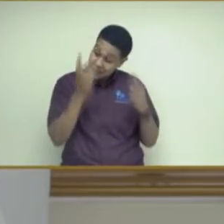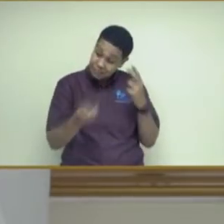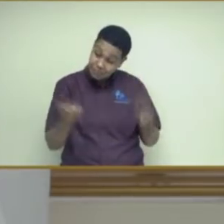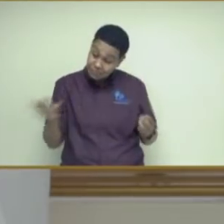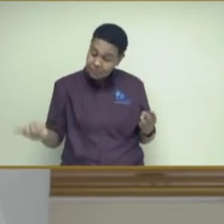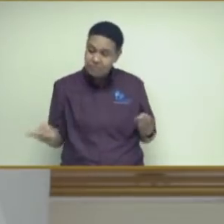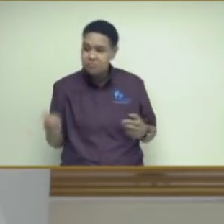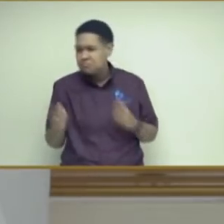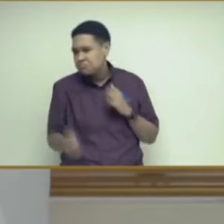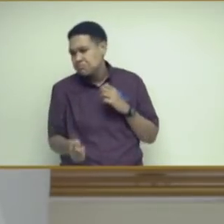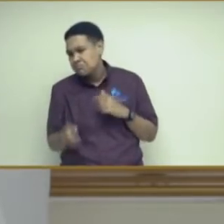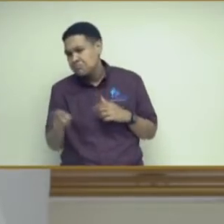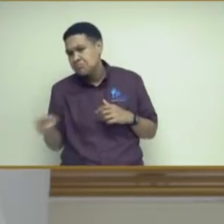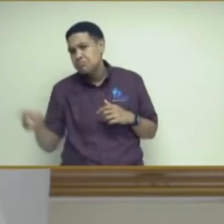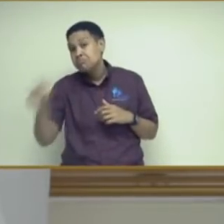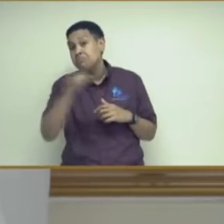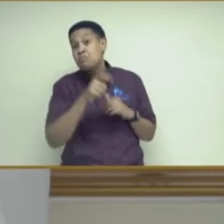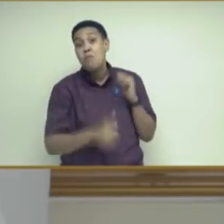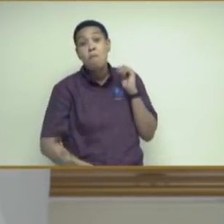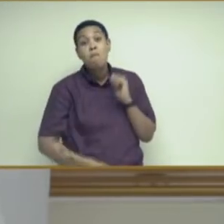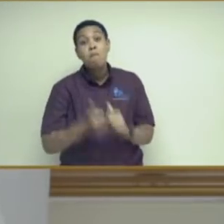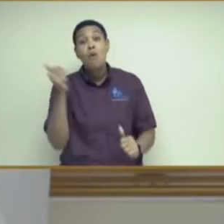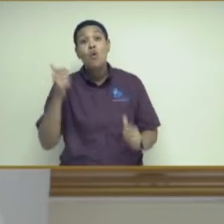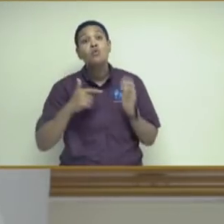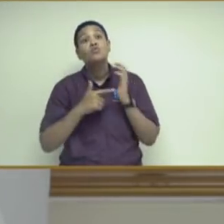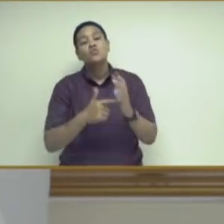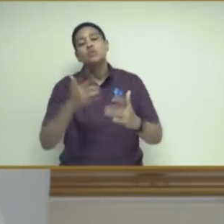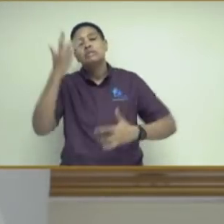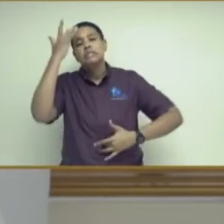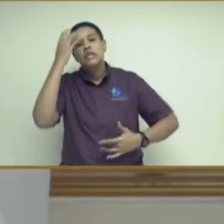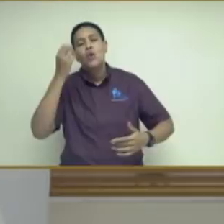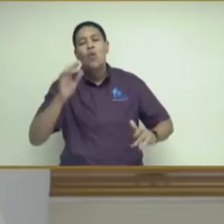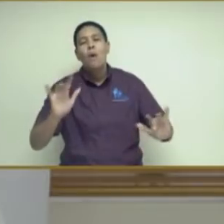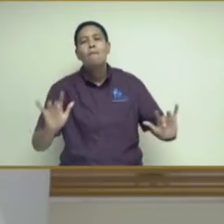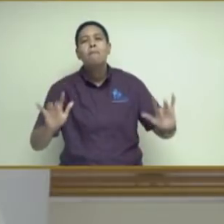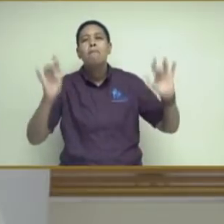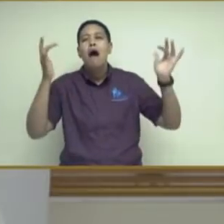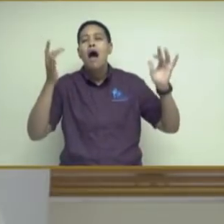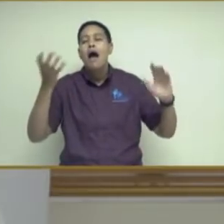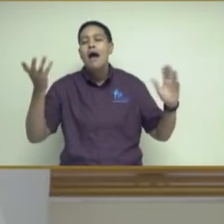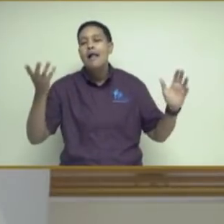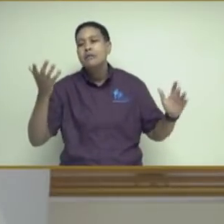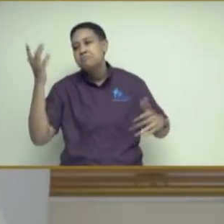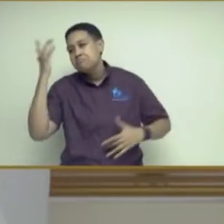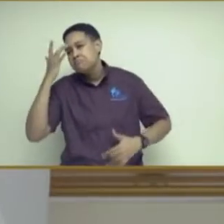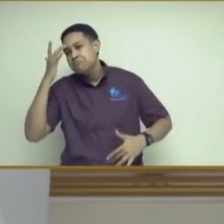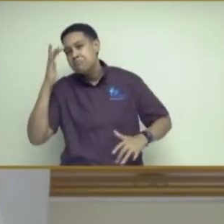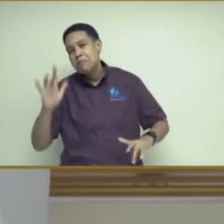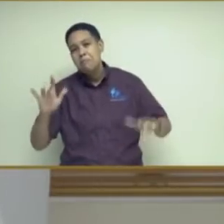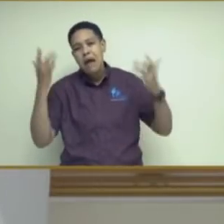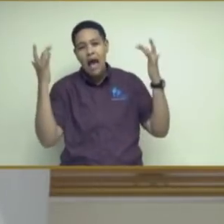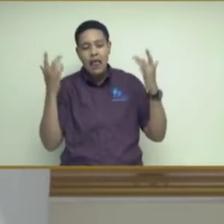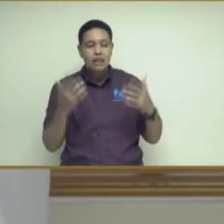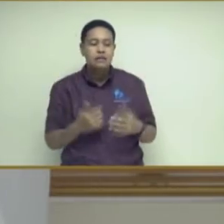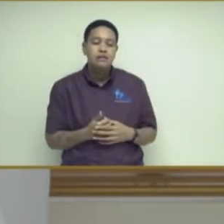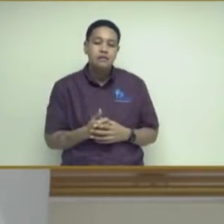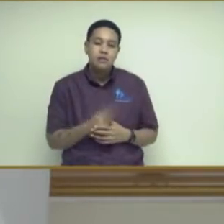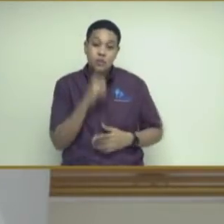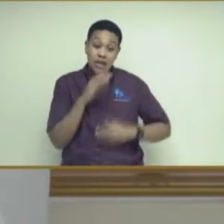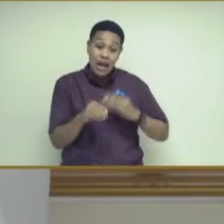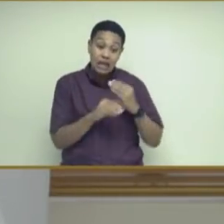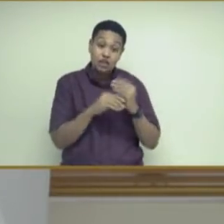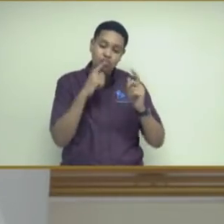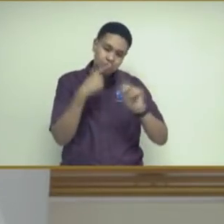are for the most part asymptomatic or just mildly ill, which is also